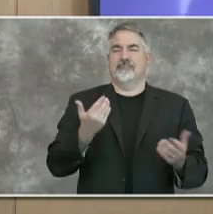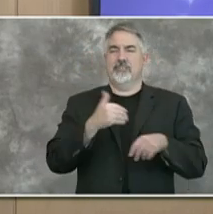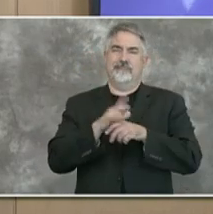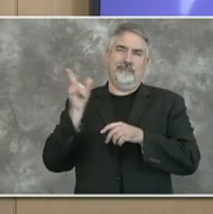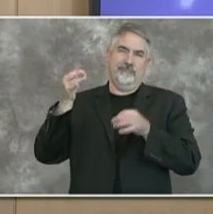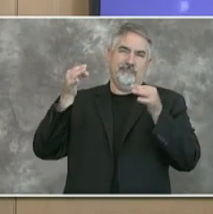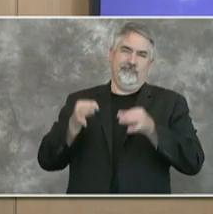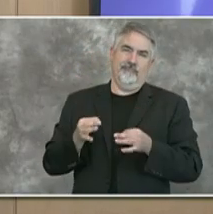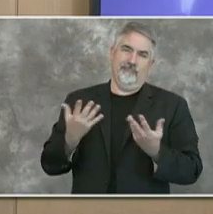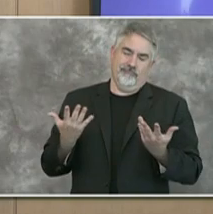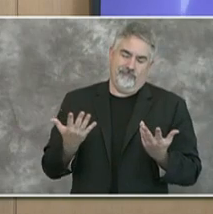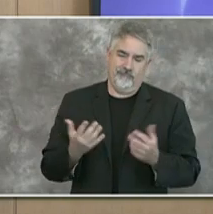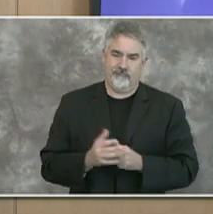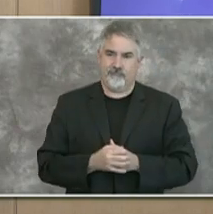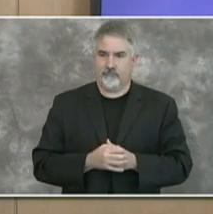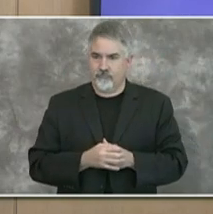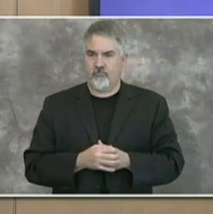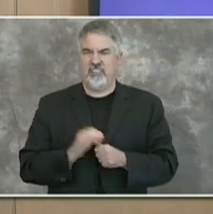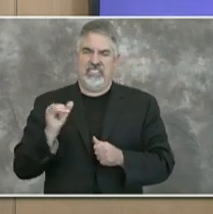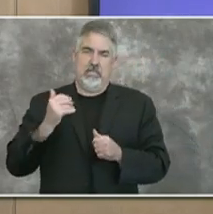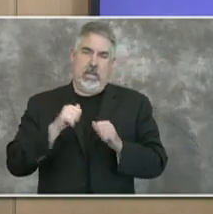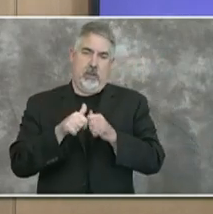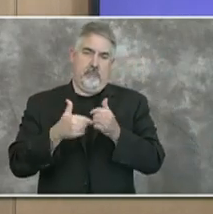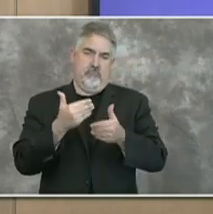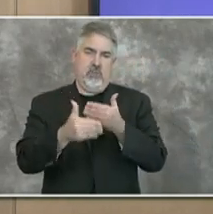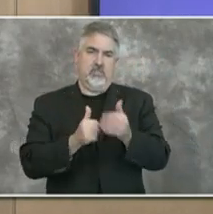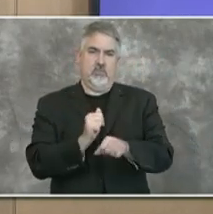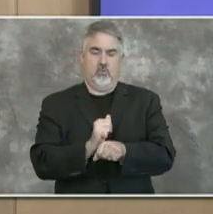out process, and we're working through that.